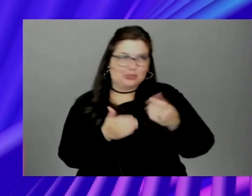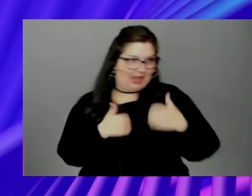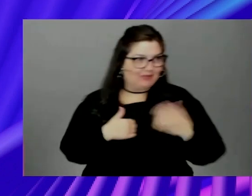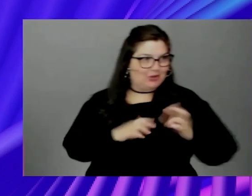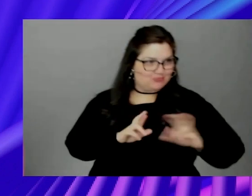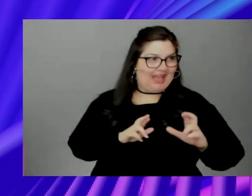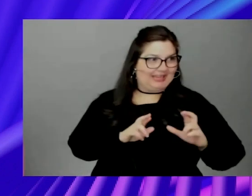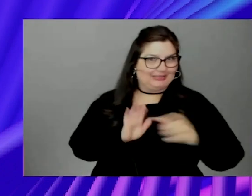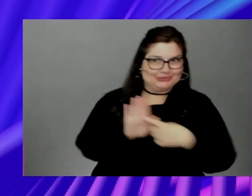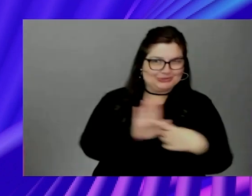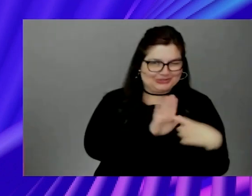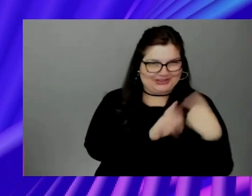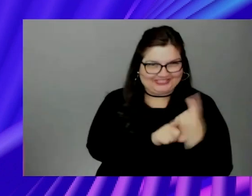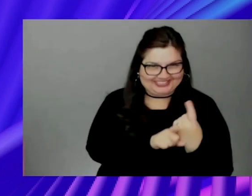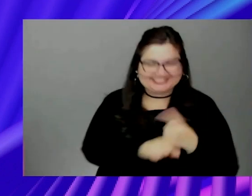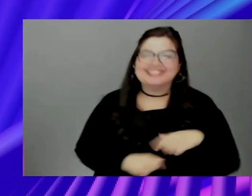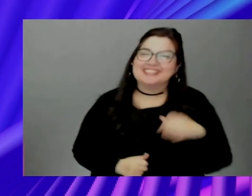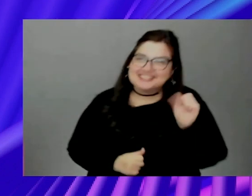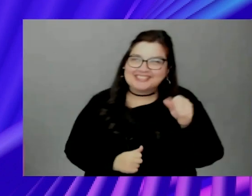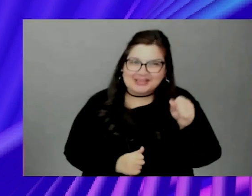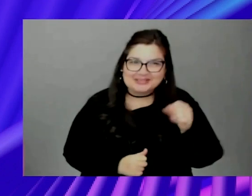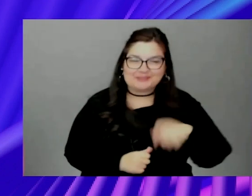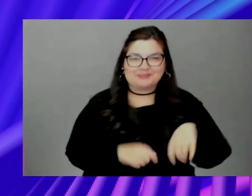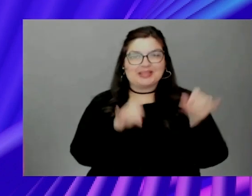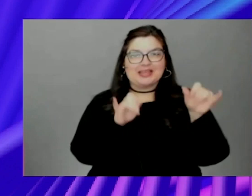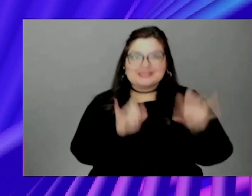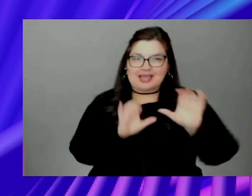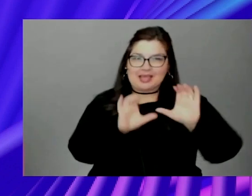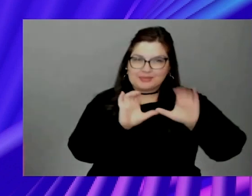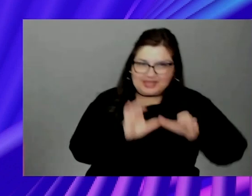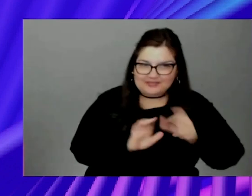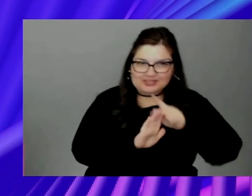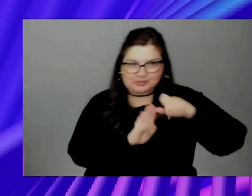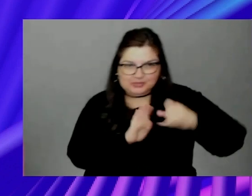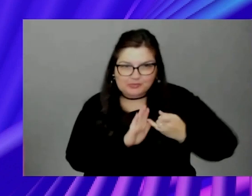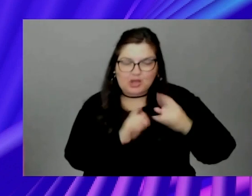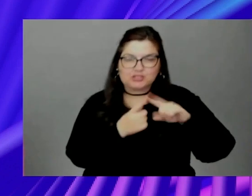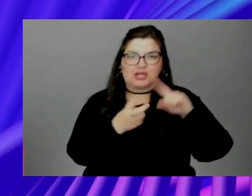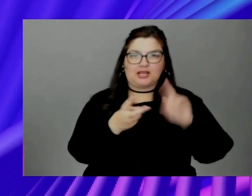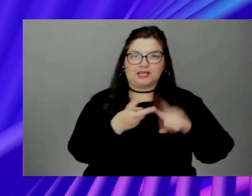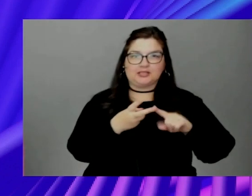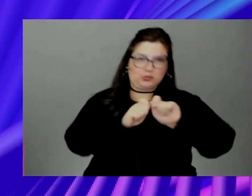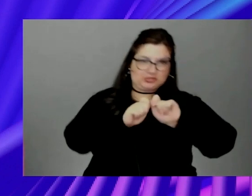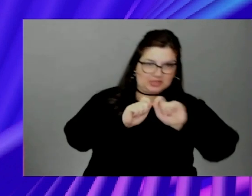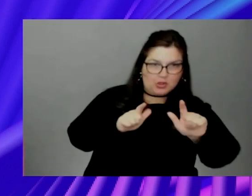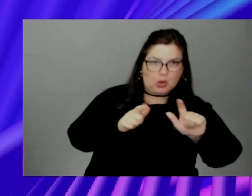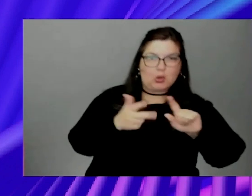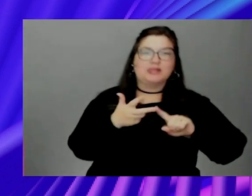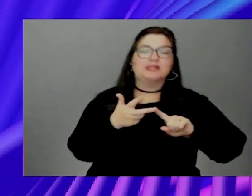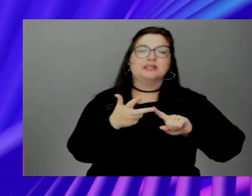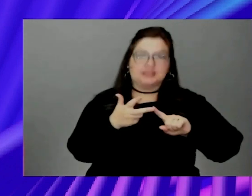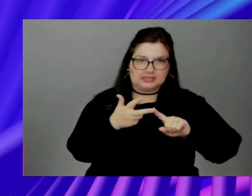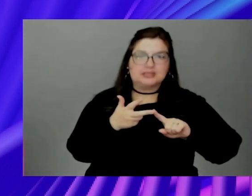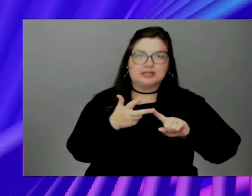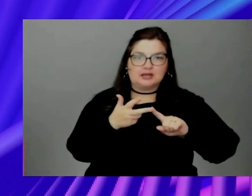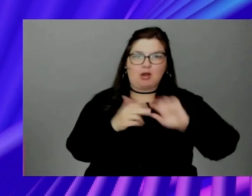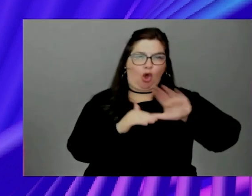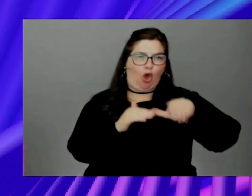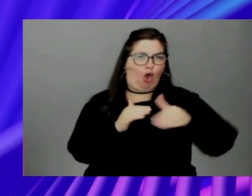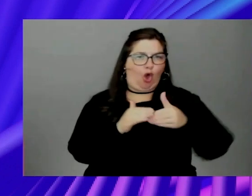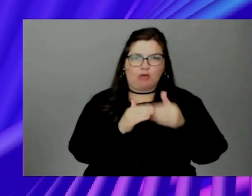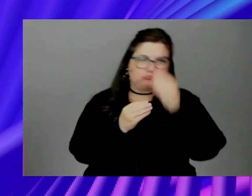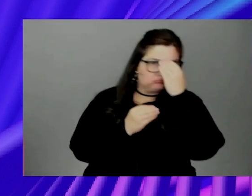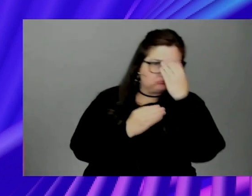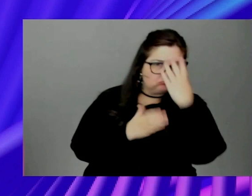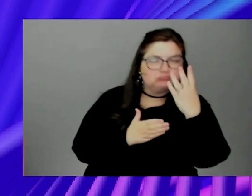can see this is that same. We've configured the project. We've deployed it. It's going to get all the status here, and eventually at the